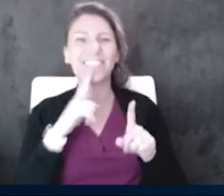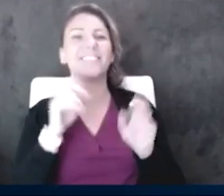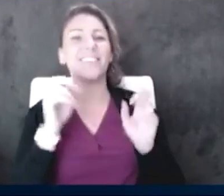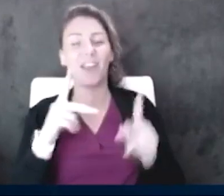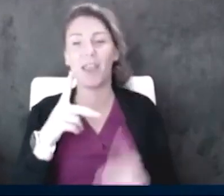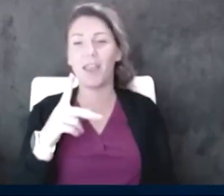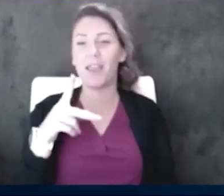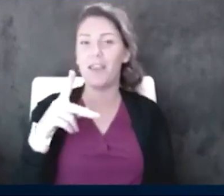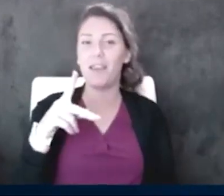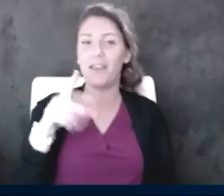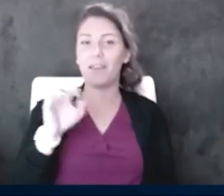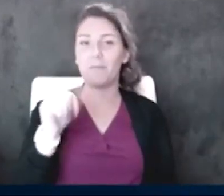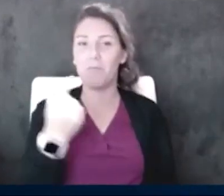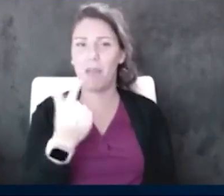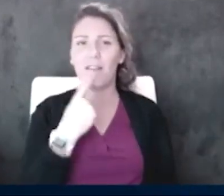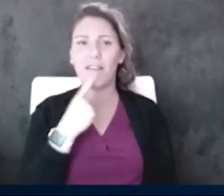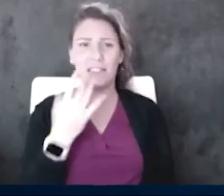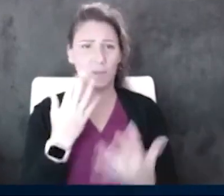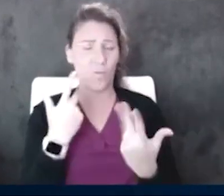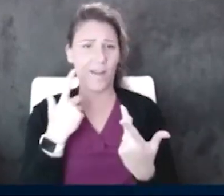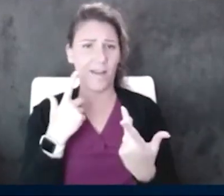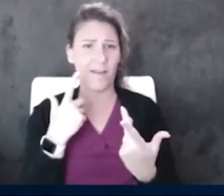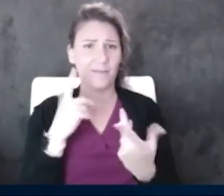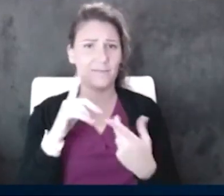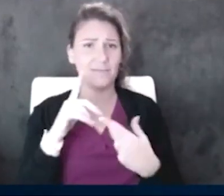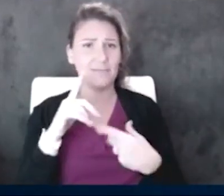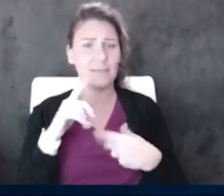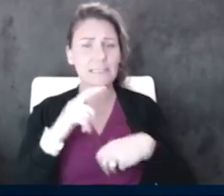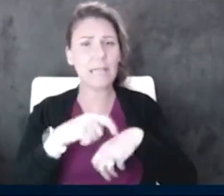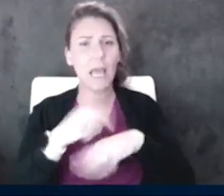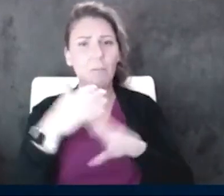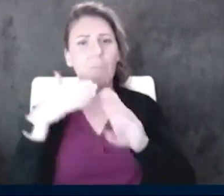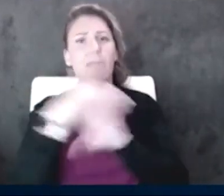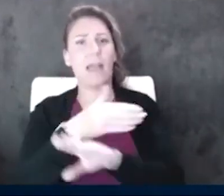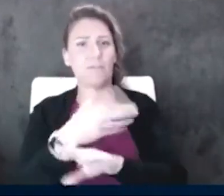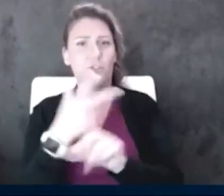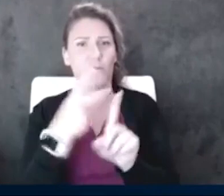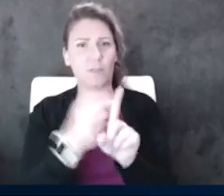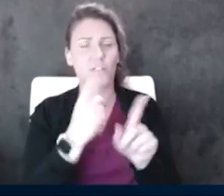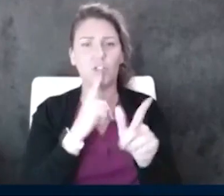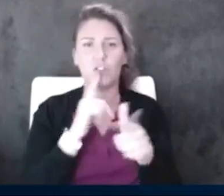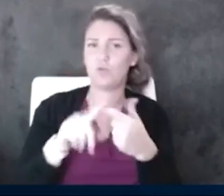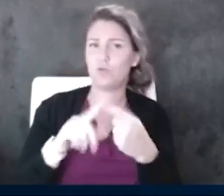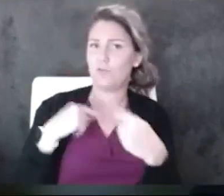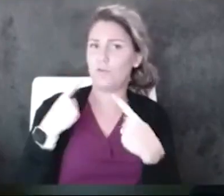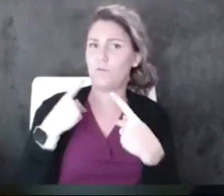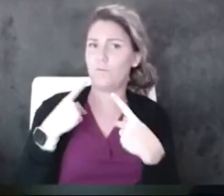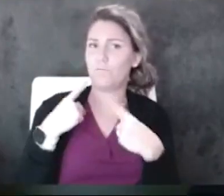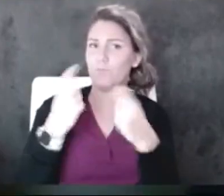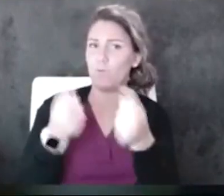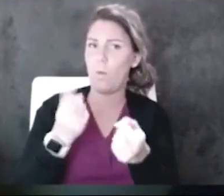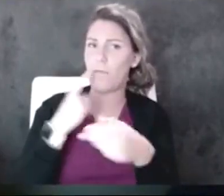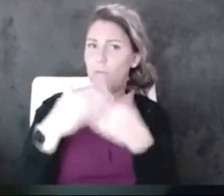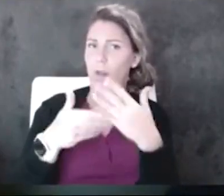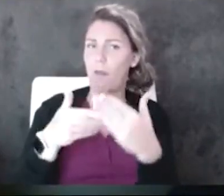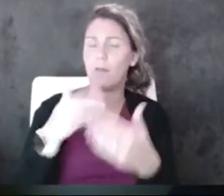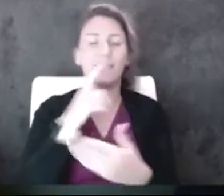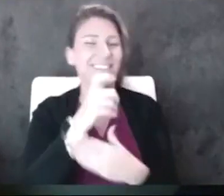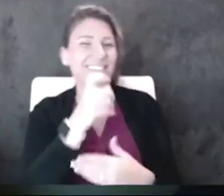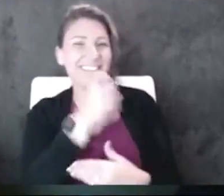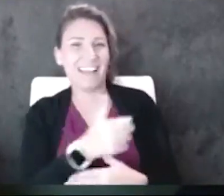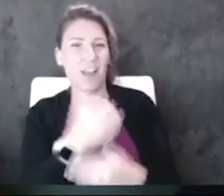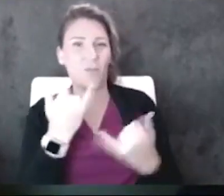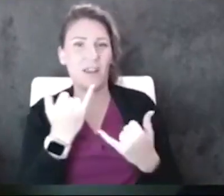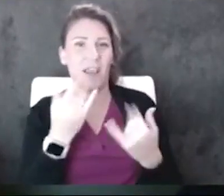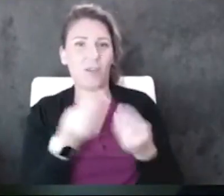time after vaccination before I can donate blood? There is not for the vaccines that are being currently distributed in the United States.